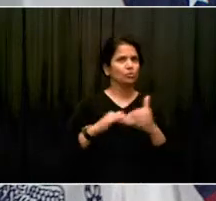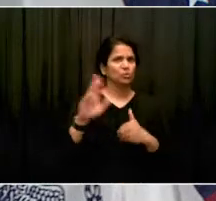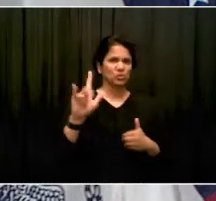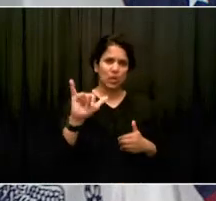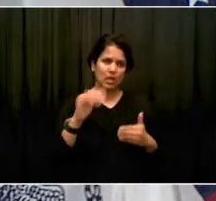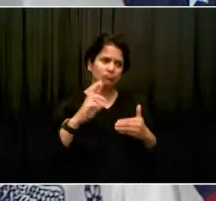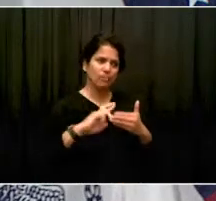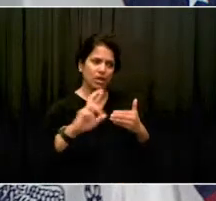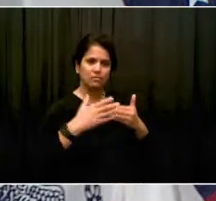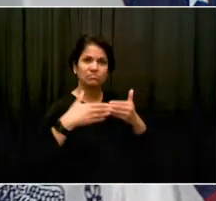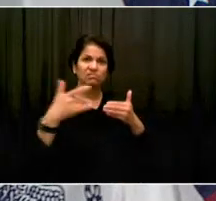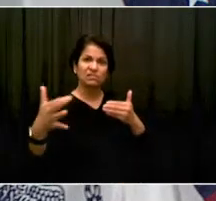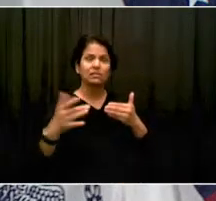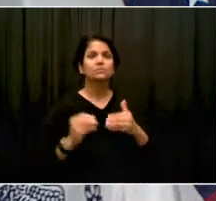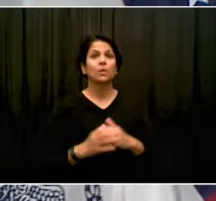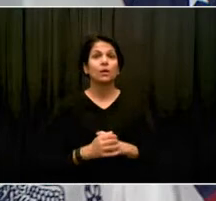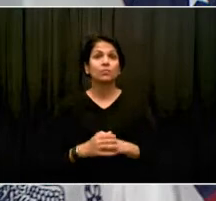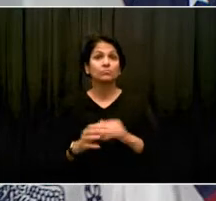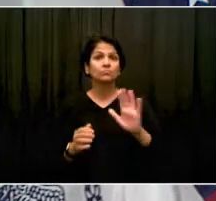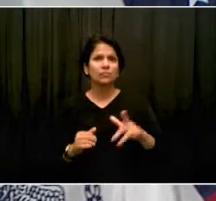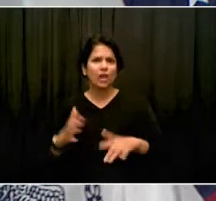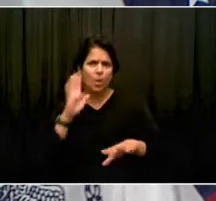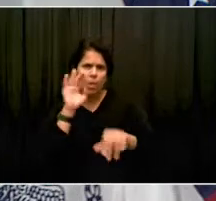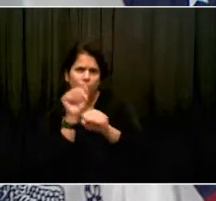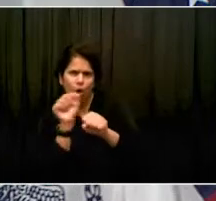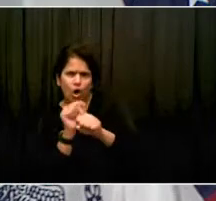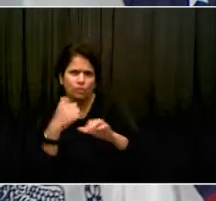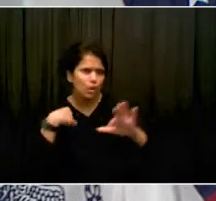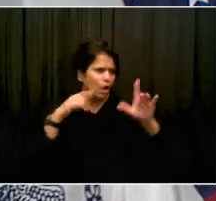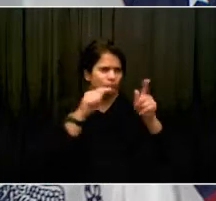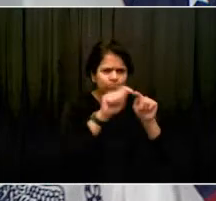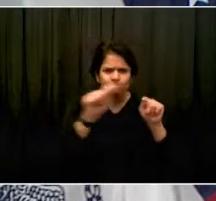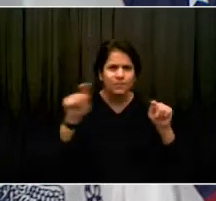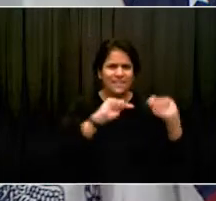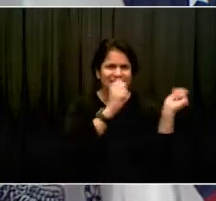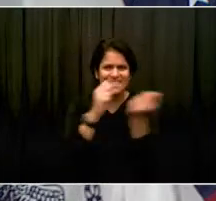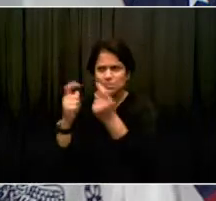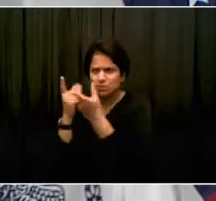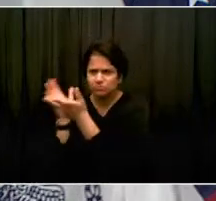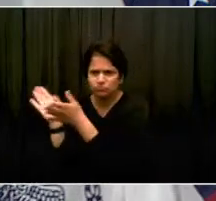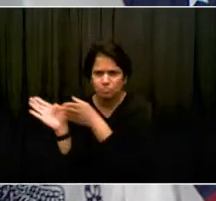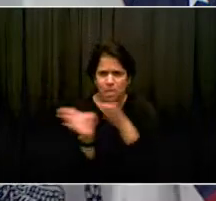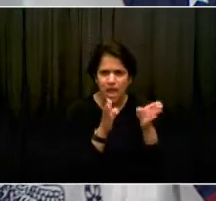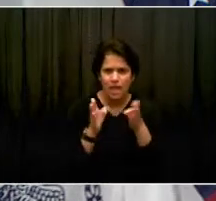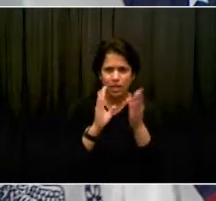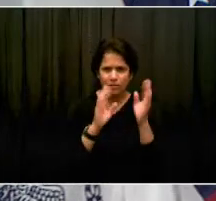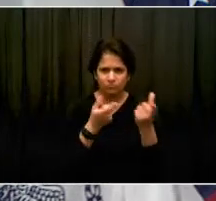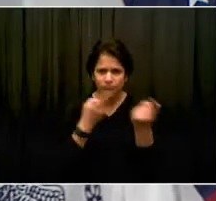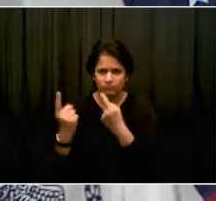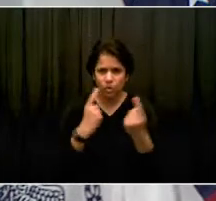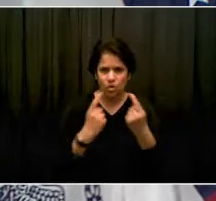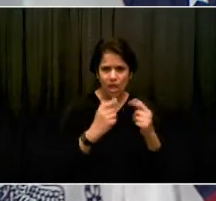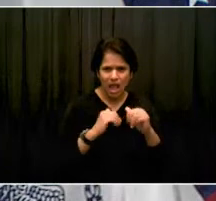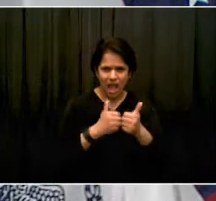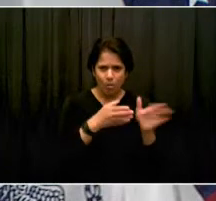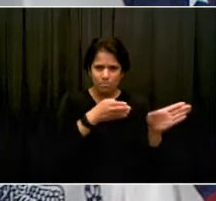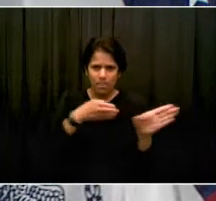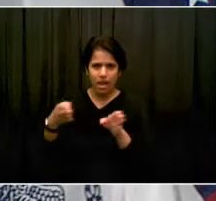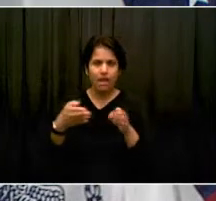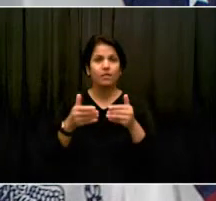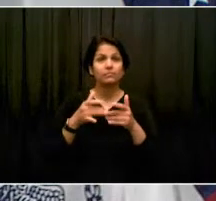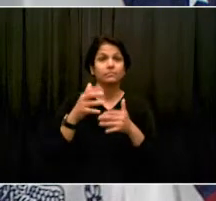time to work with them on what makes sense for them. Next, we have Marla from WCBS 880.